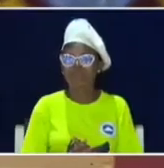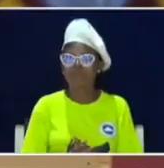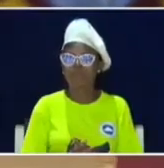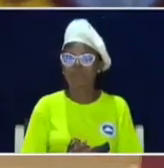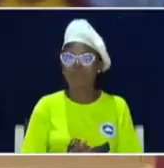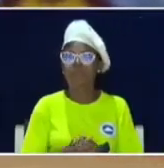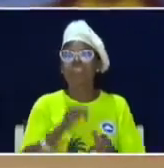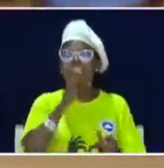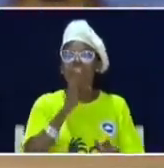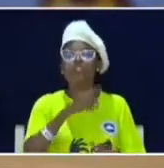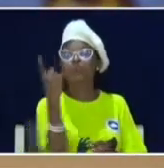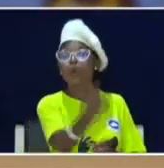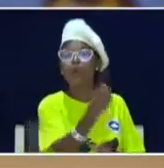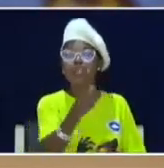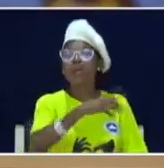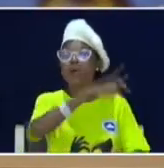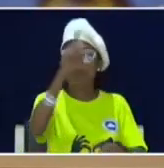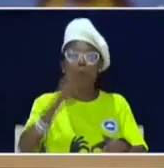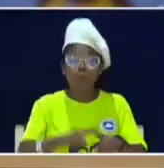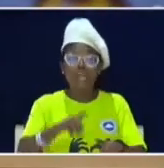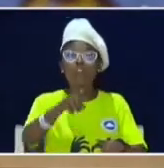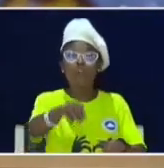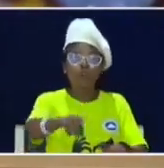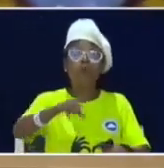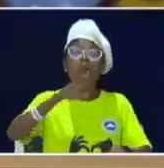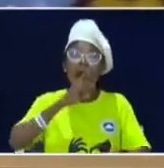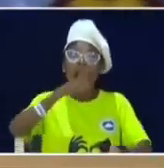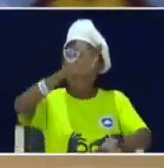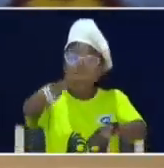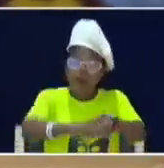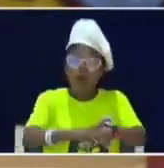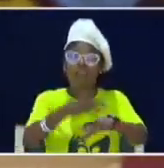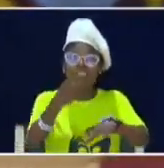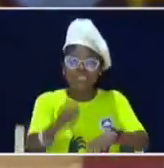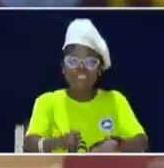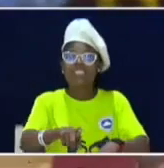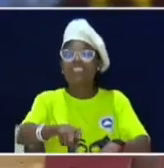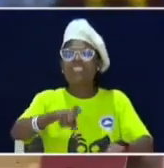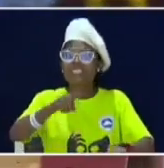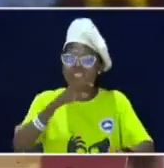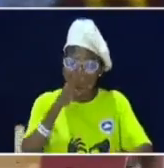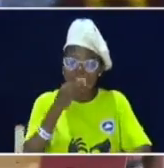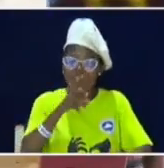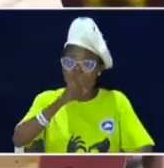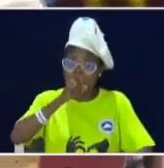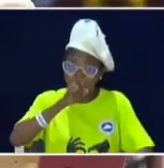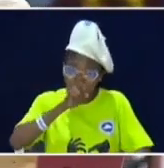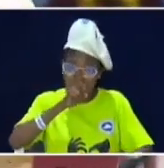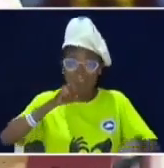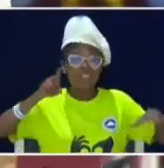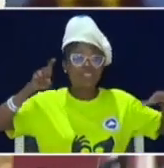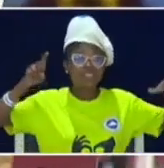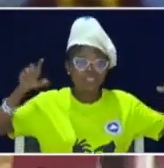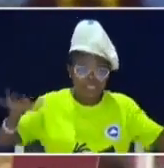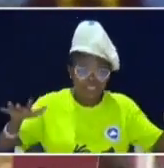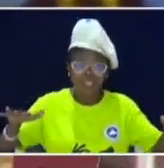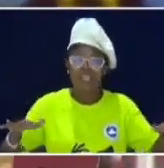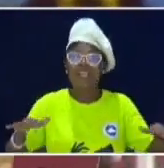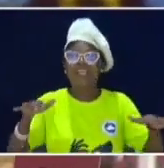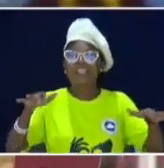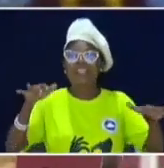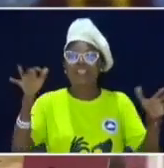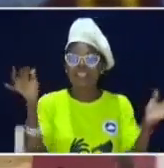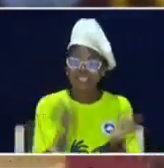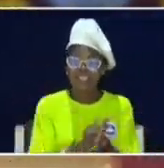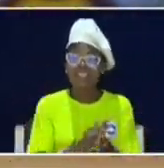It is only when you step into the arena of the supernatural. It's only when you step on the eagle's